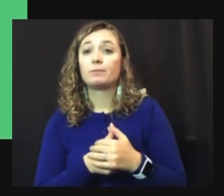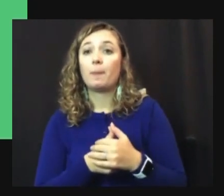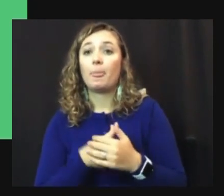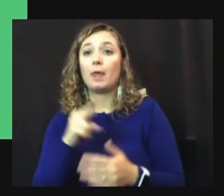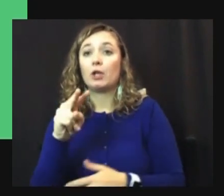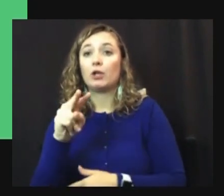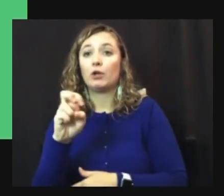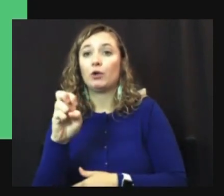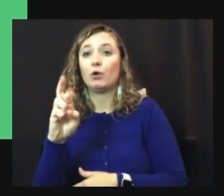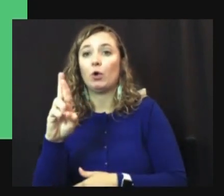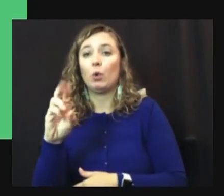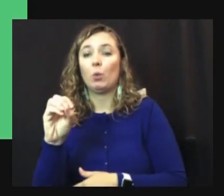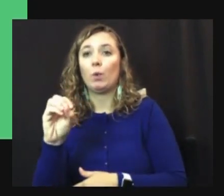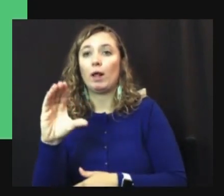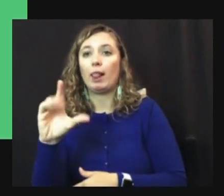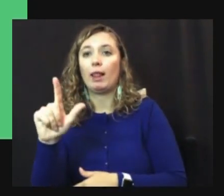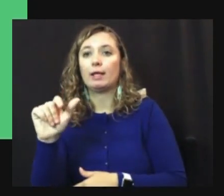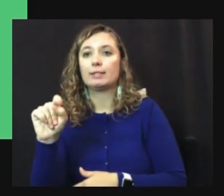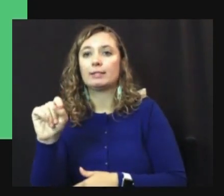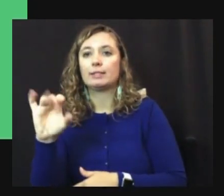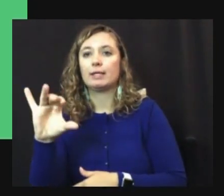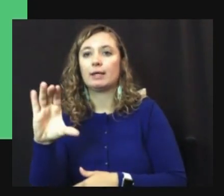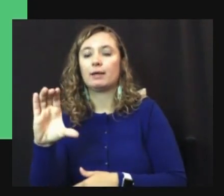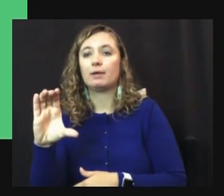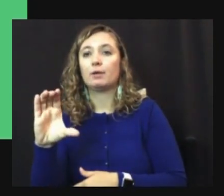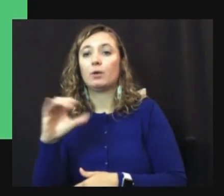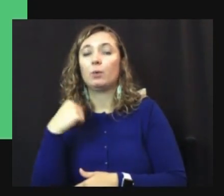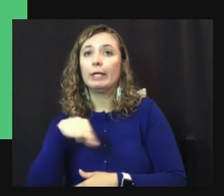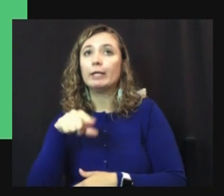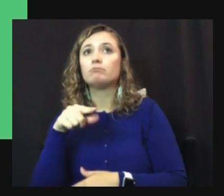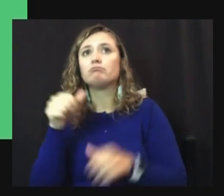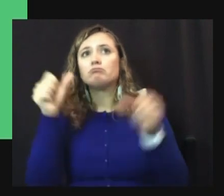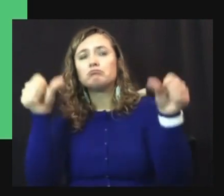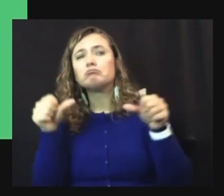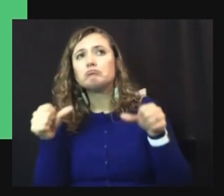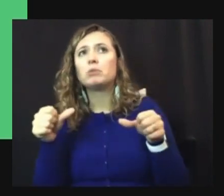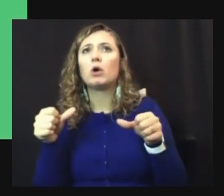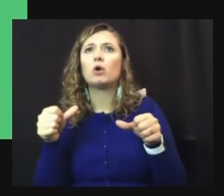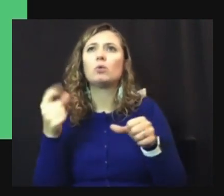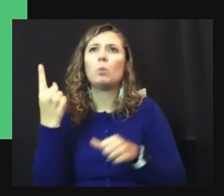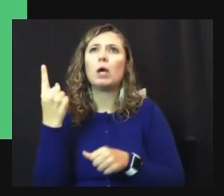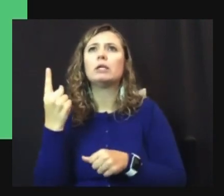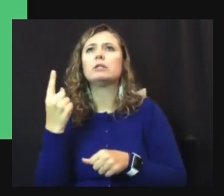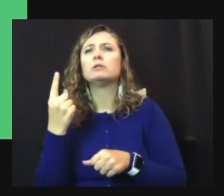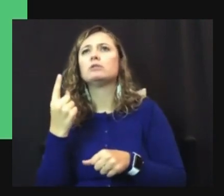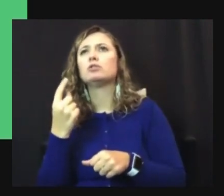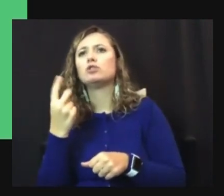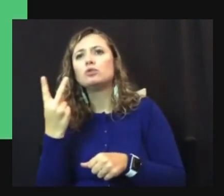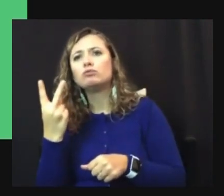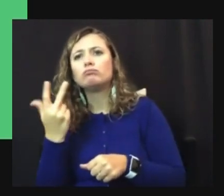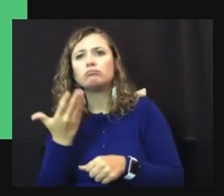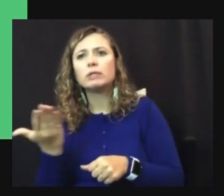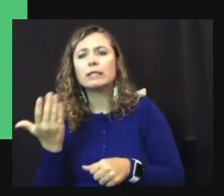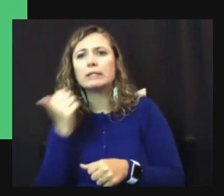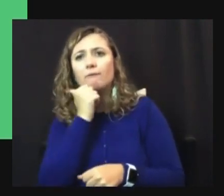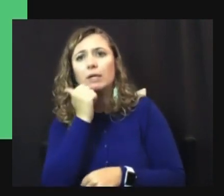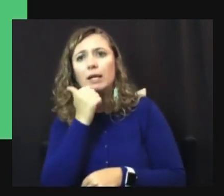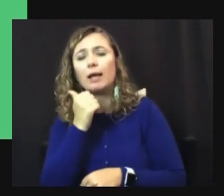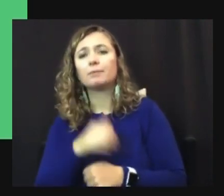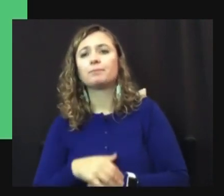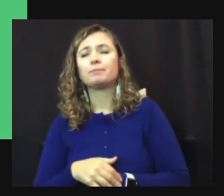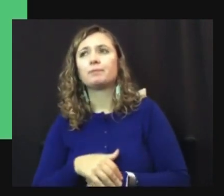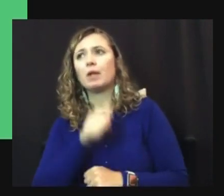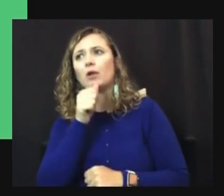we publish an average of 1 to 2 new things from autistic people every day. Not in the last few days because